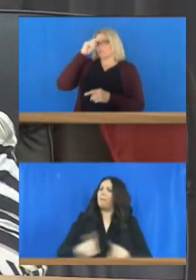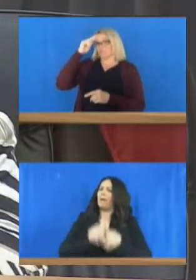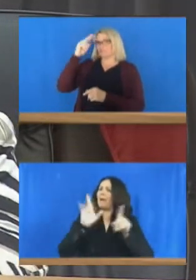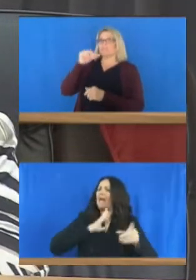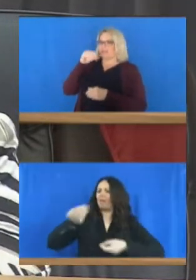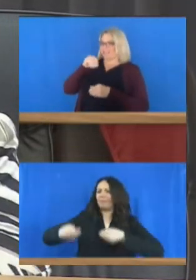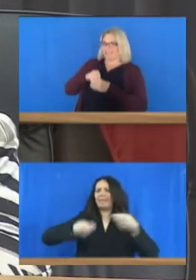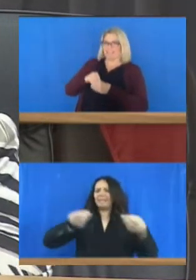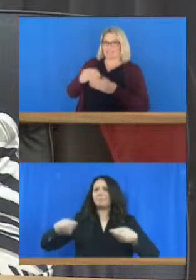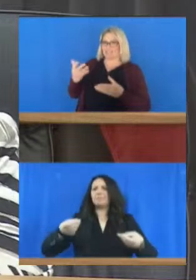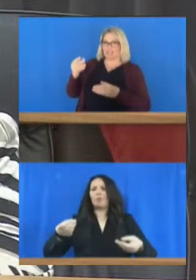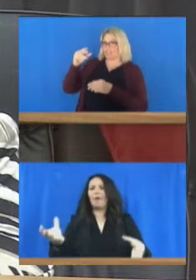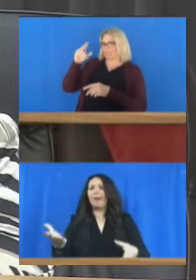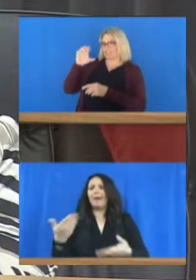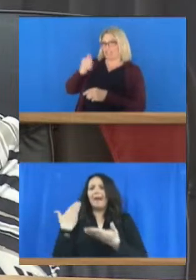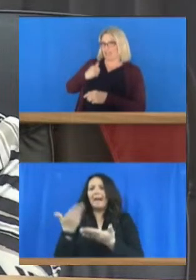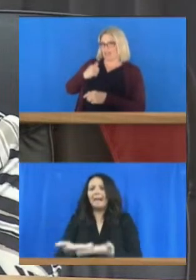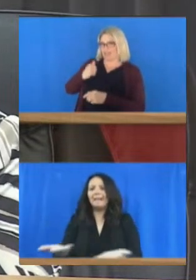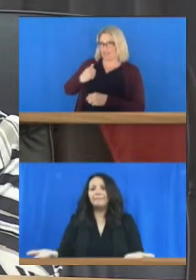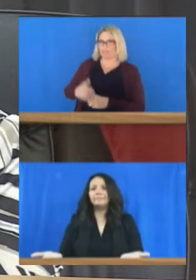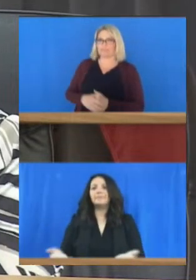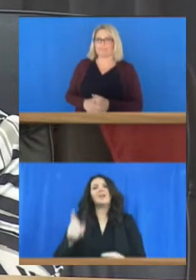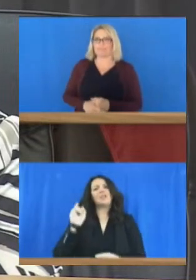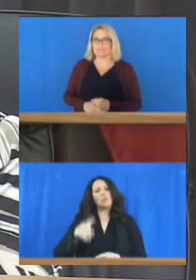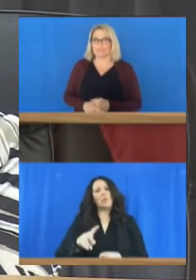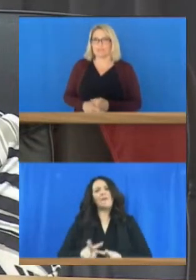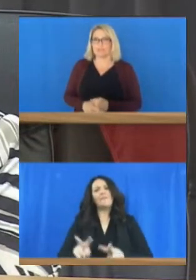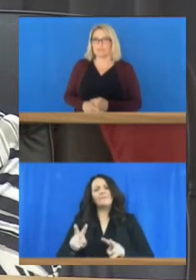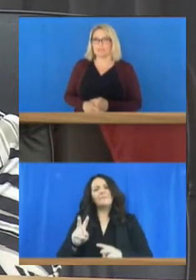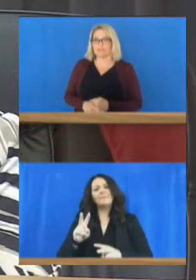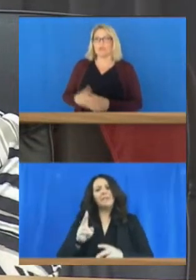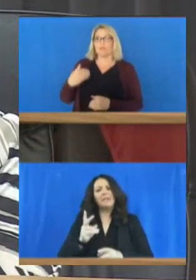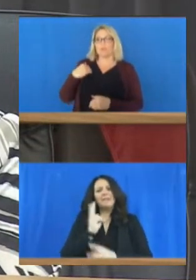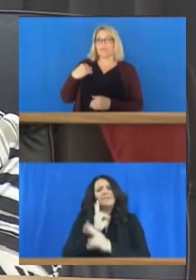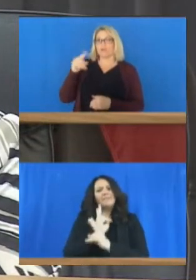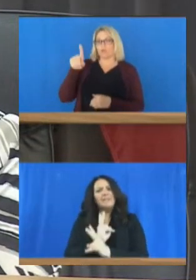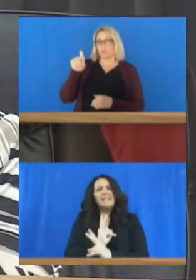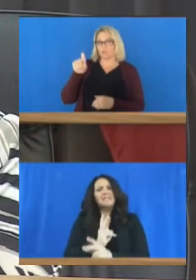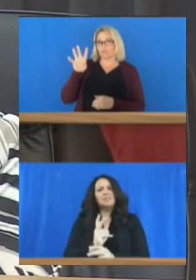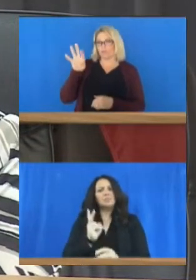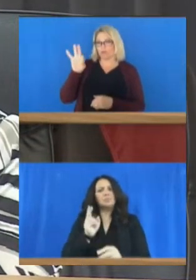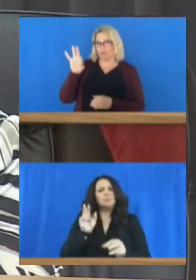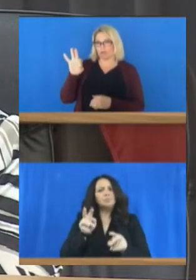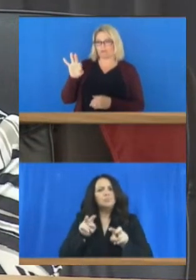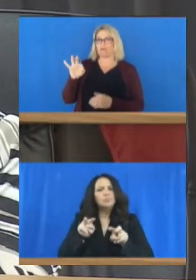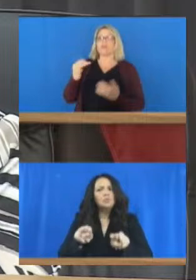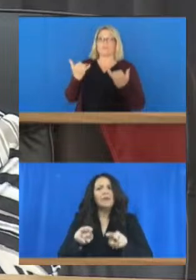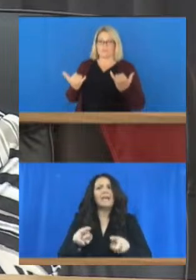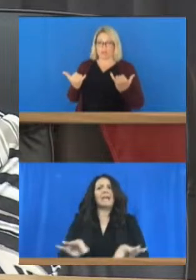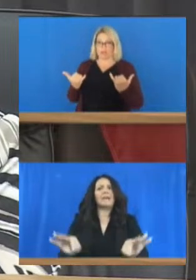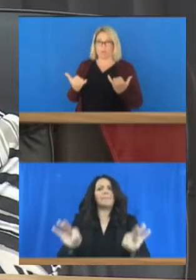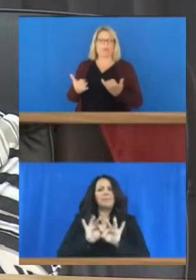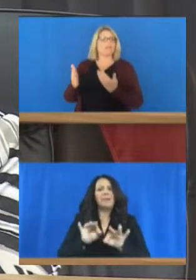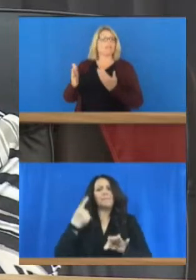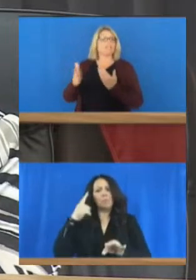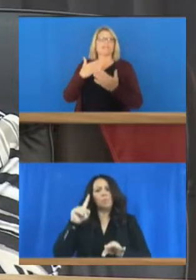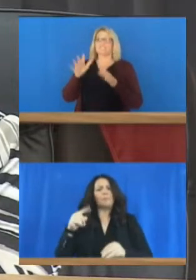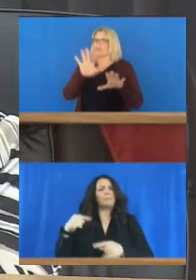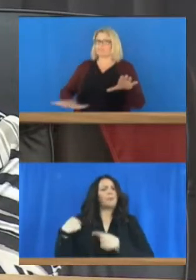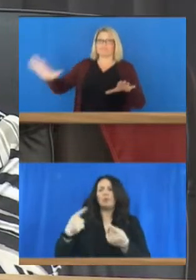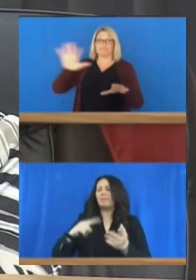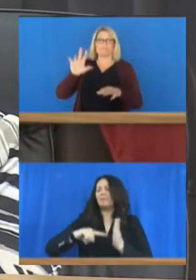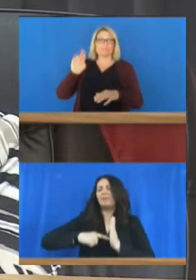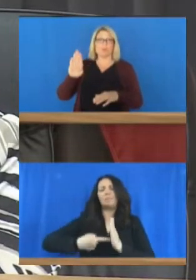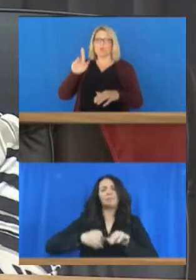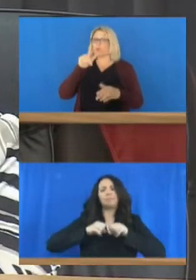their loved ones outside of the province as well as inside the province. I would like to offer my thanks to the administration and staff of the University of New Brunswick